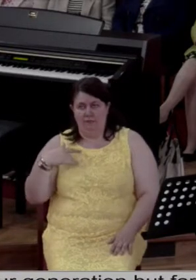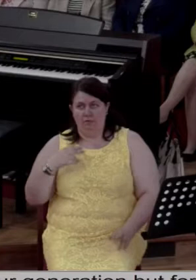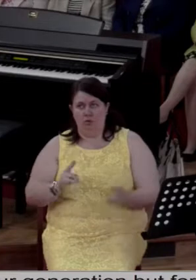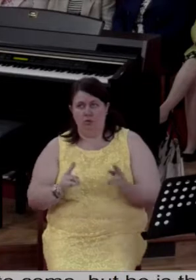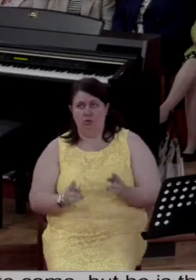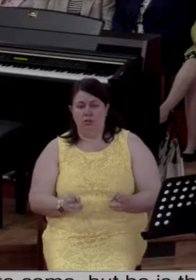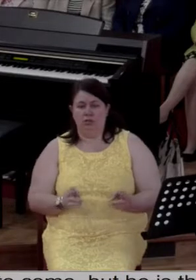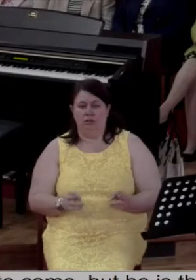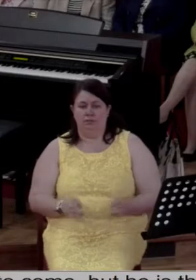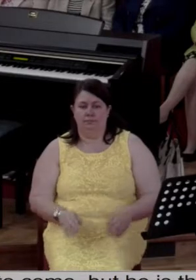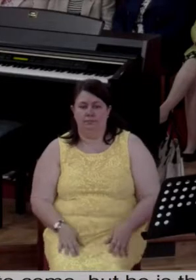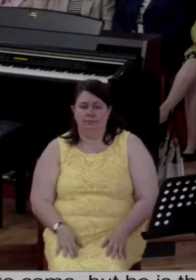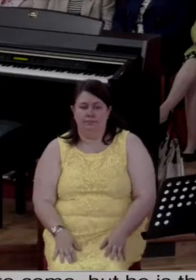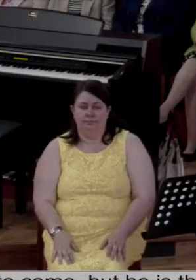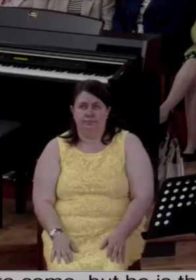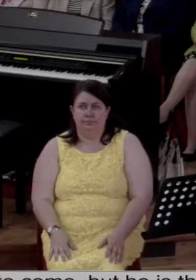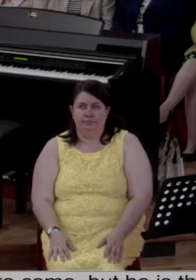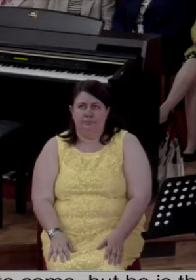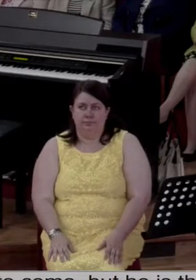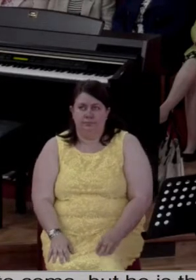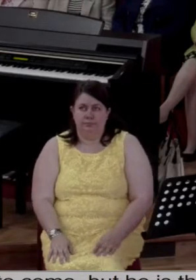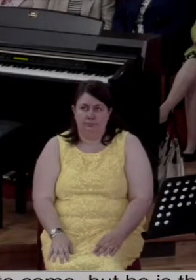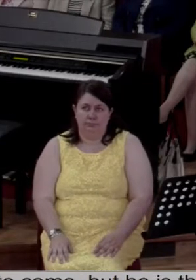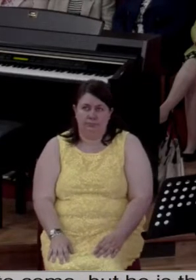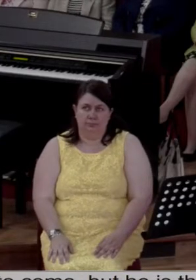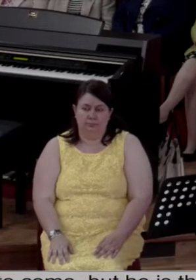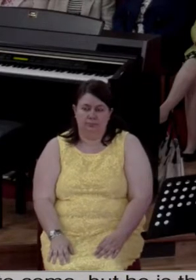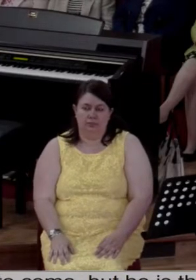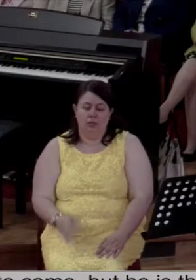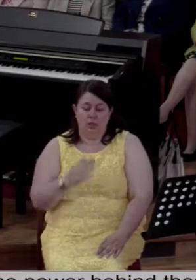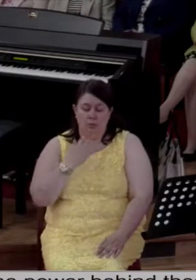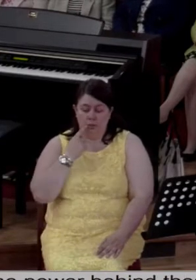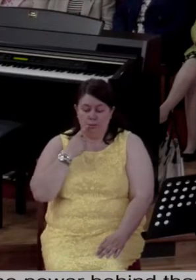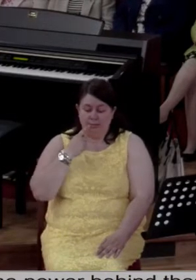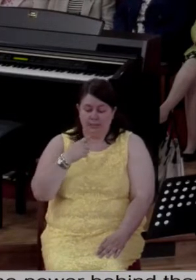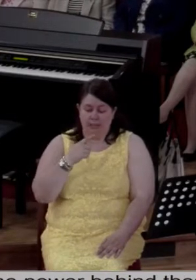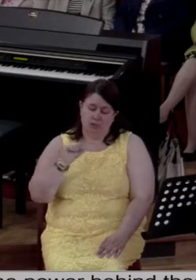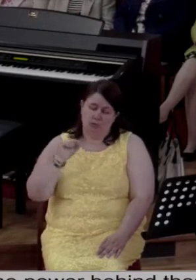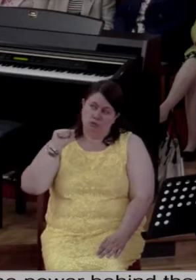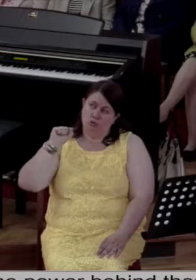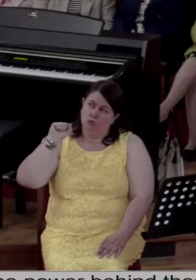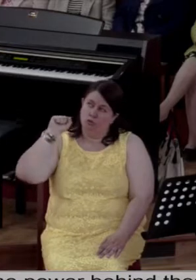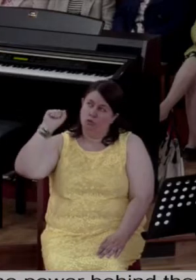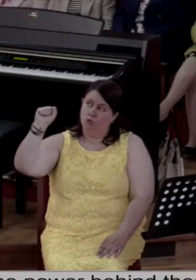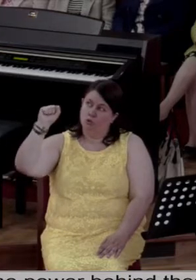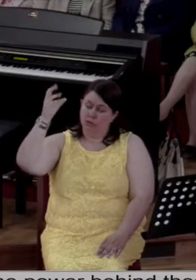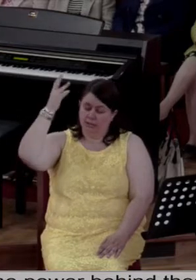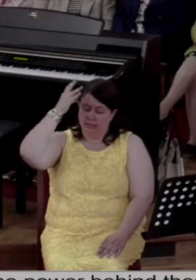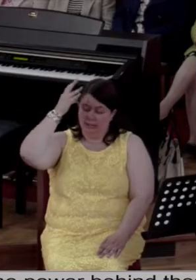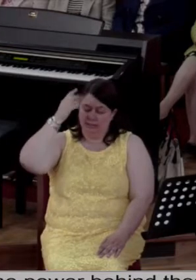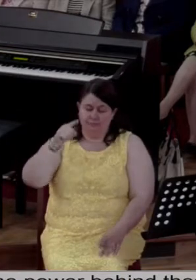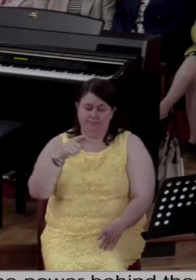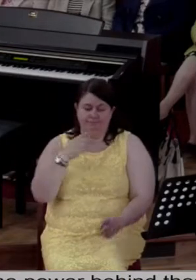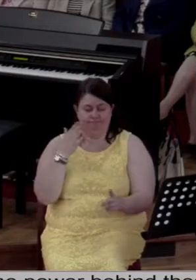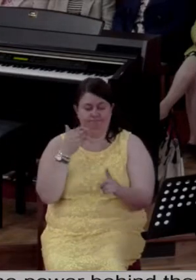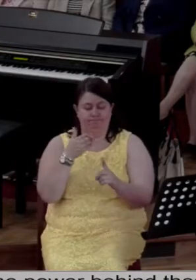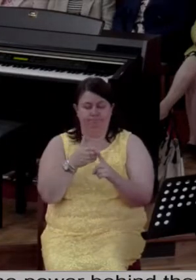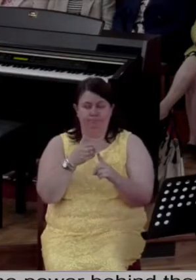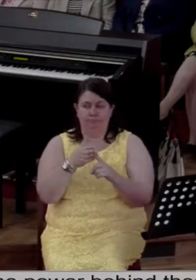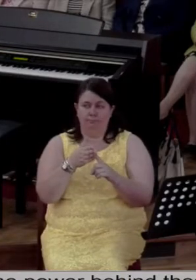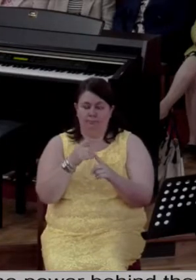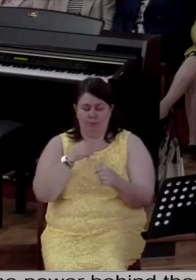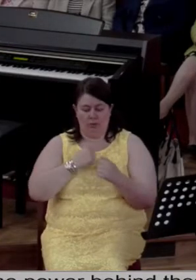or die." So when we say, "Yours is the kingdom," it's a statement of faith. When we say, "Yours is